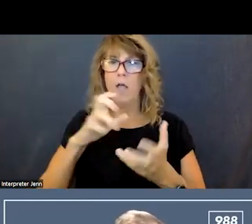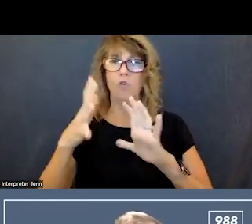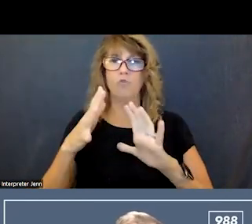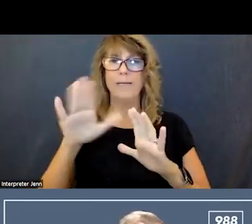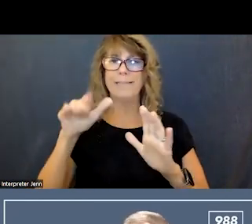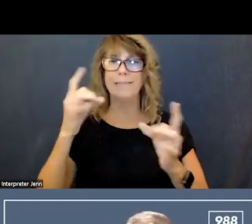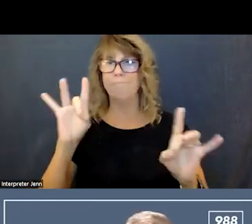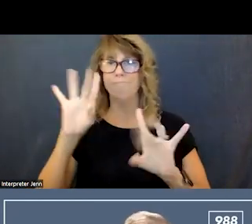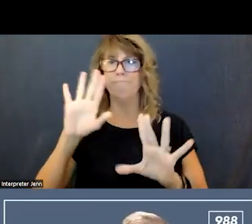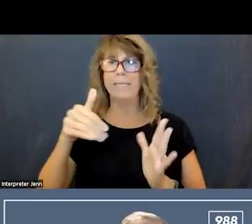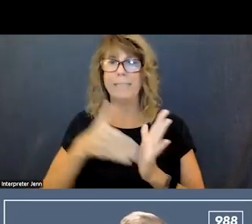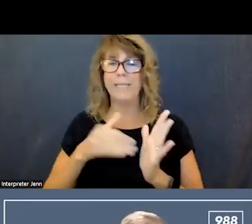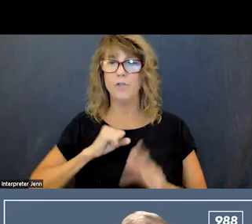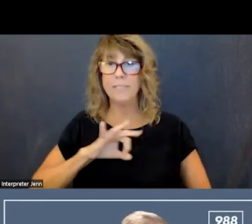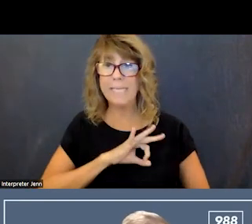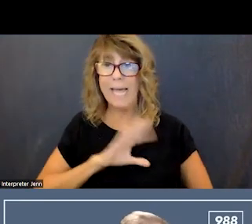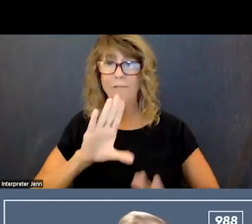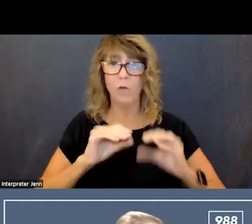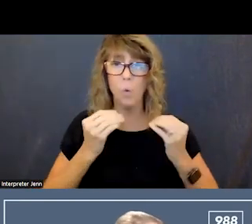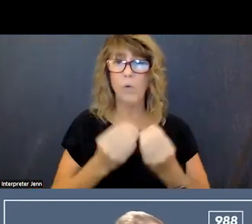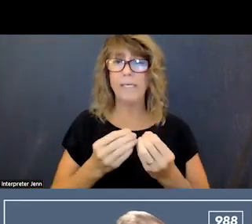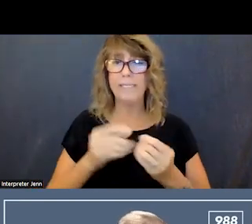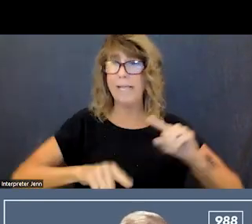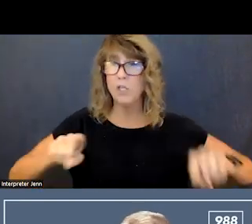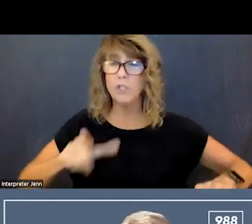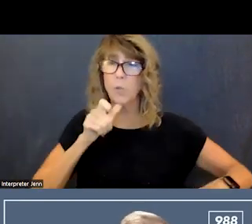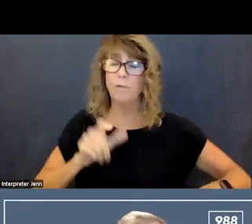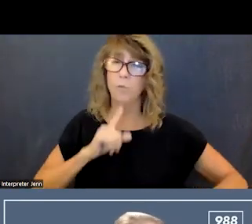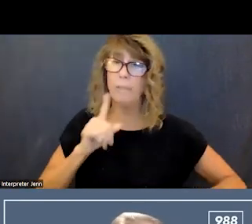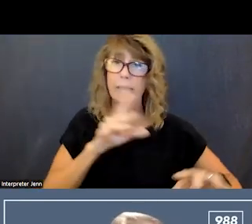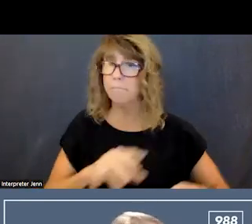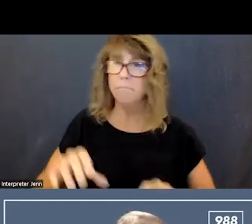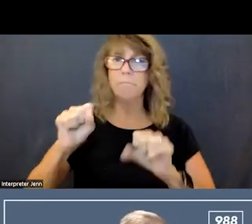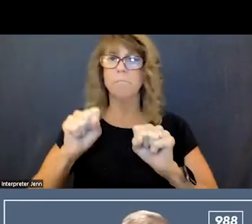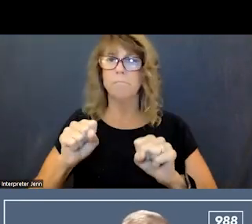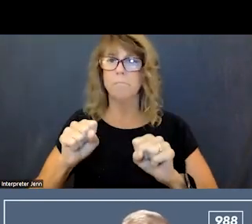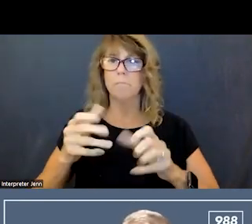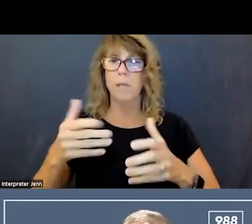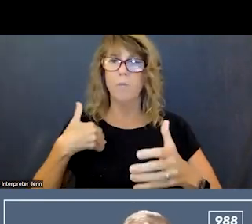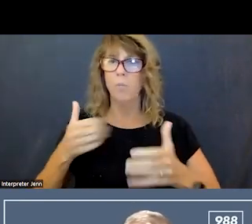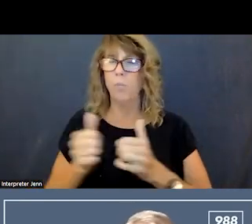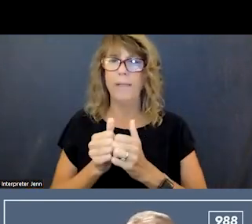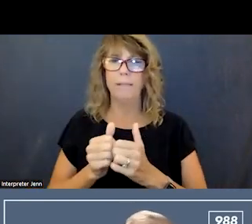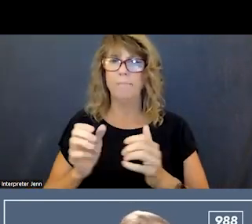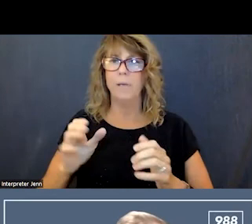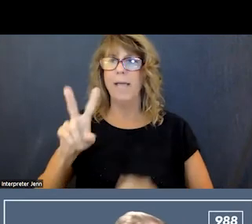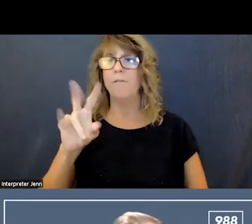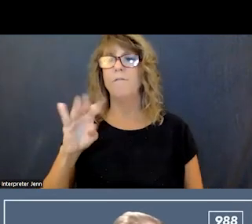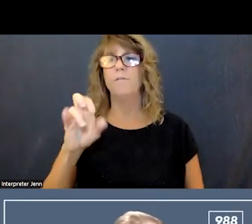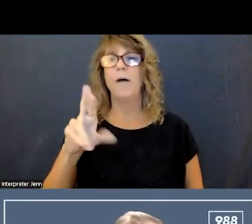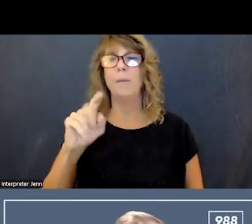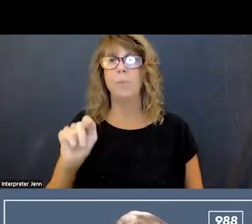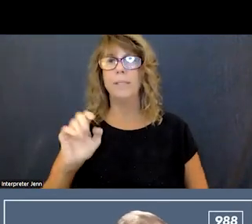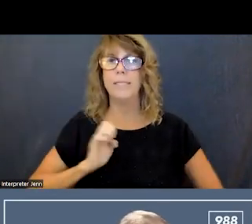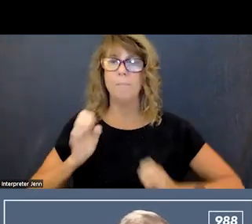staff and organizations who have really stepped up, and Vibrant Emotional Health as well, really stepped up for